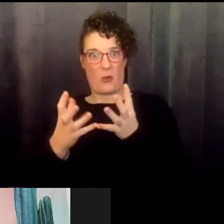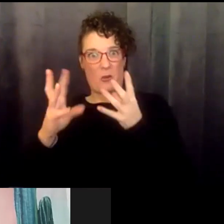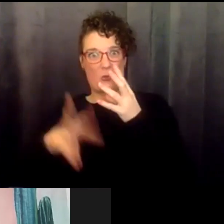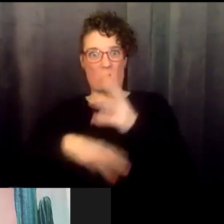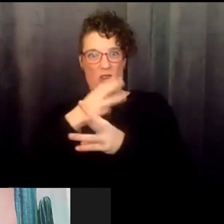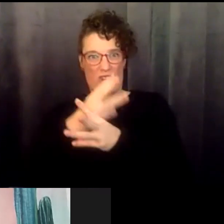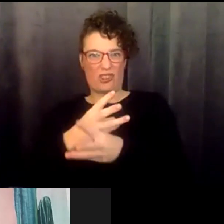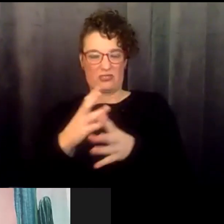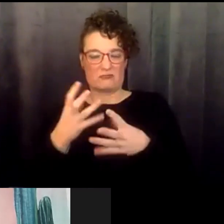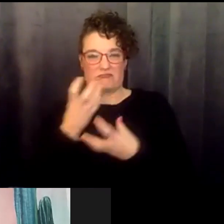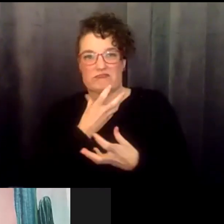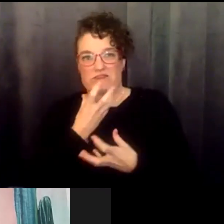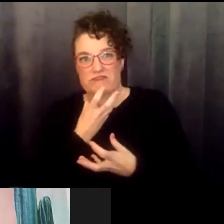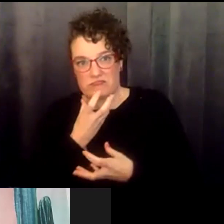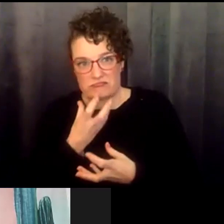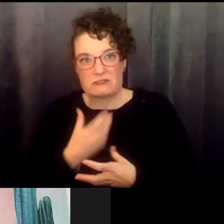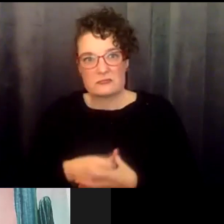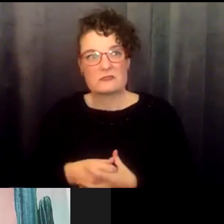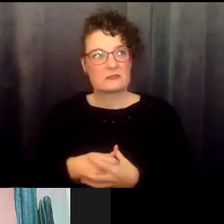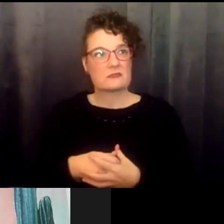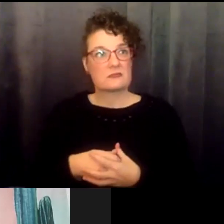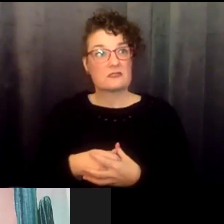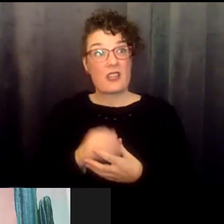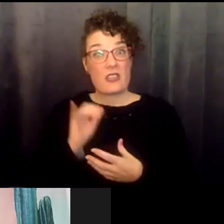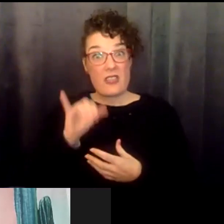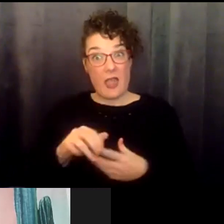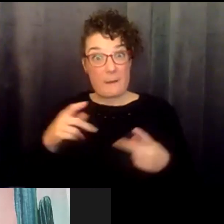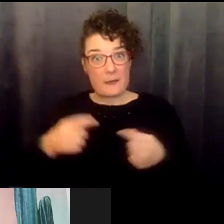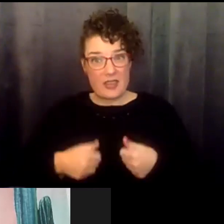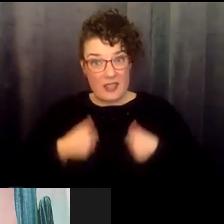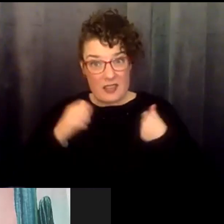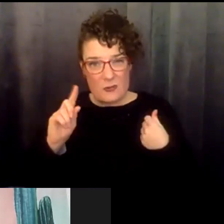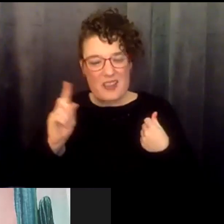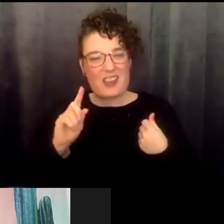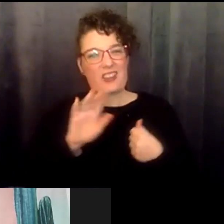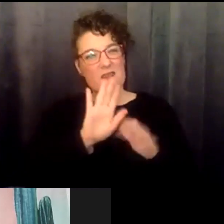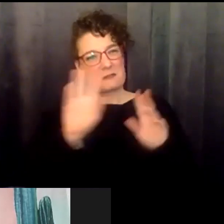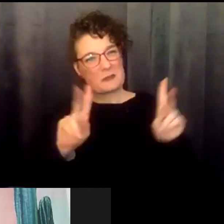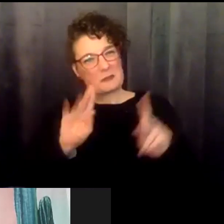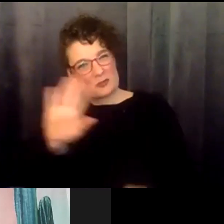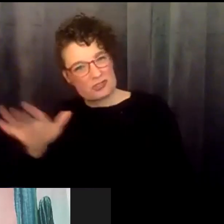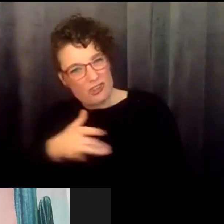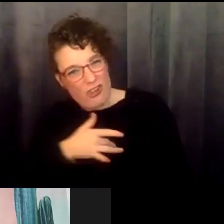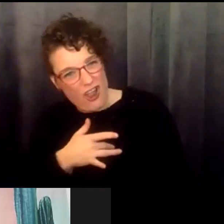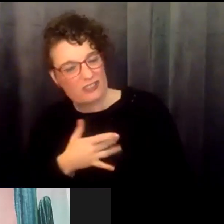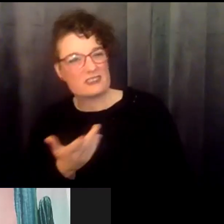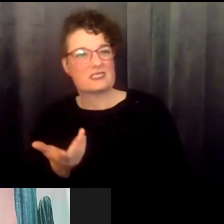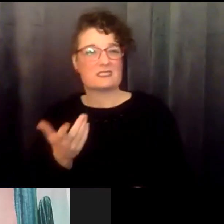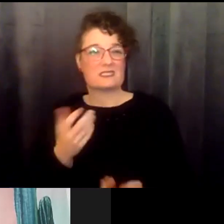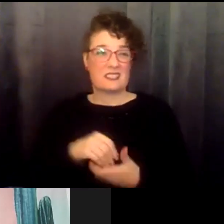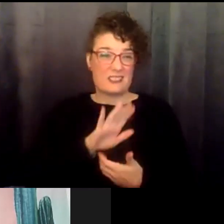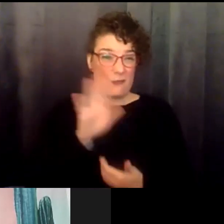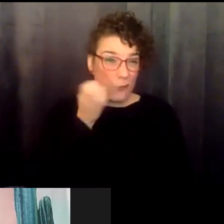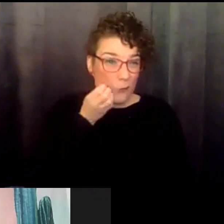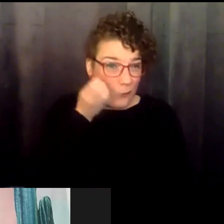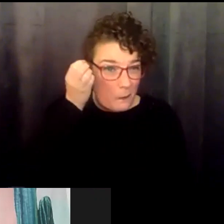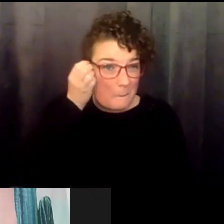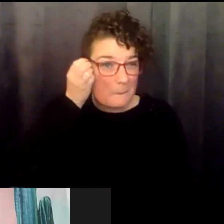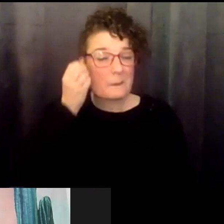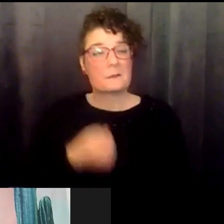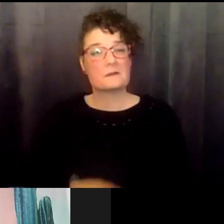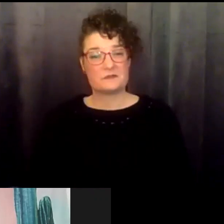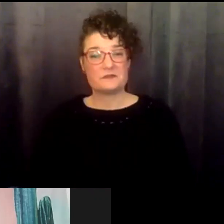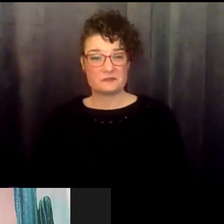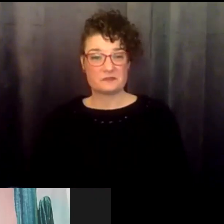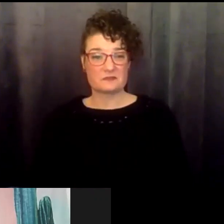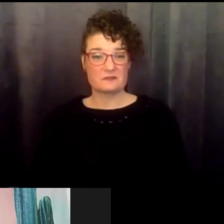that is held in human hearts and in homes. And this is what